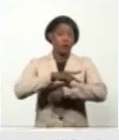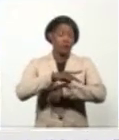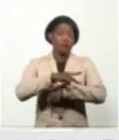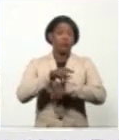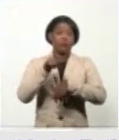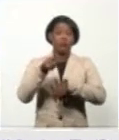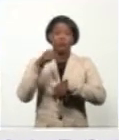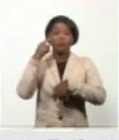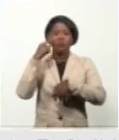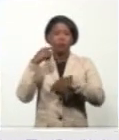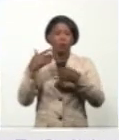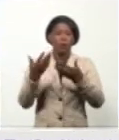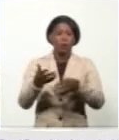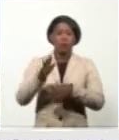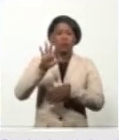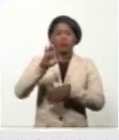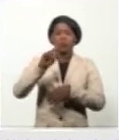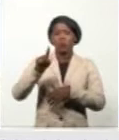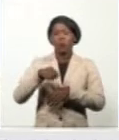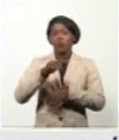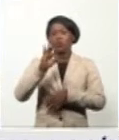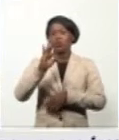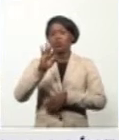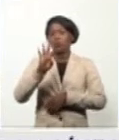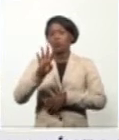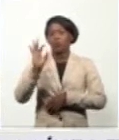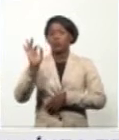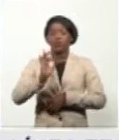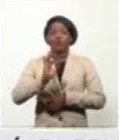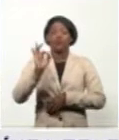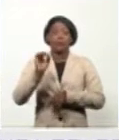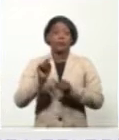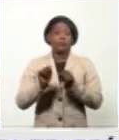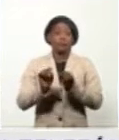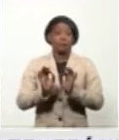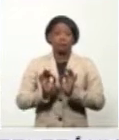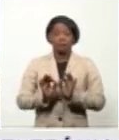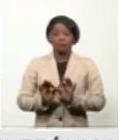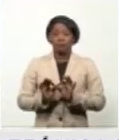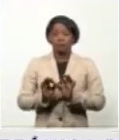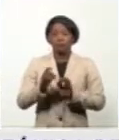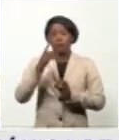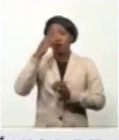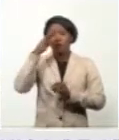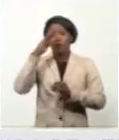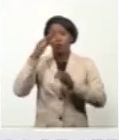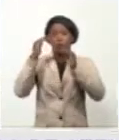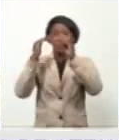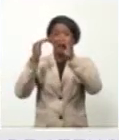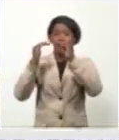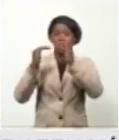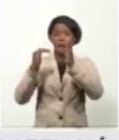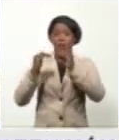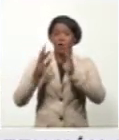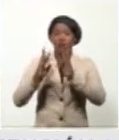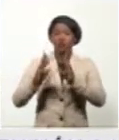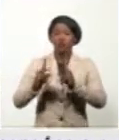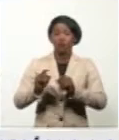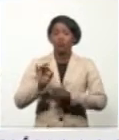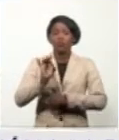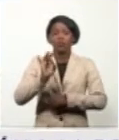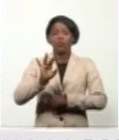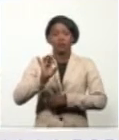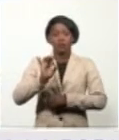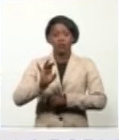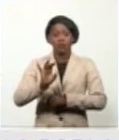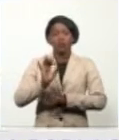where the lethality rate is of 5.84%, Cuba is still in 15th place